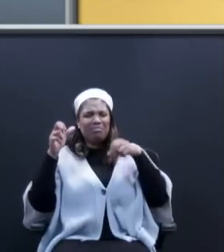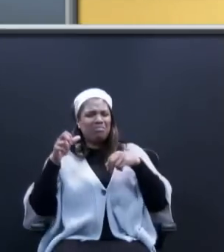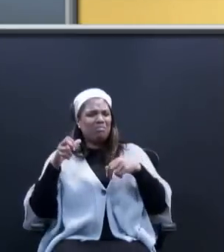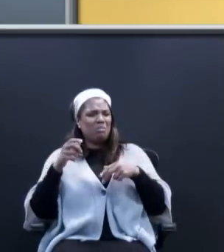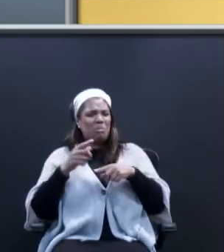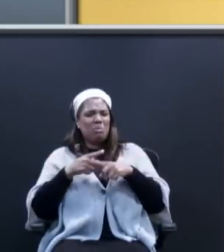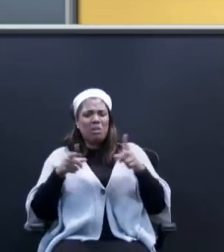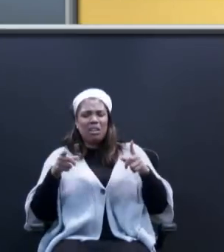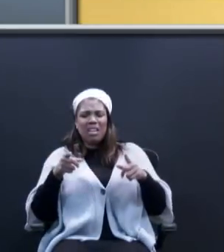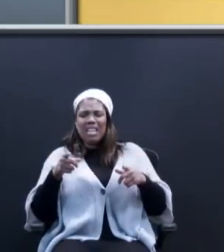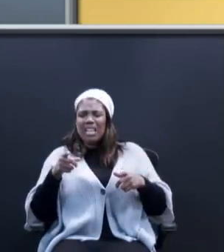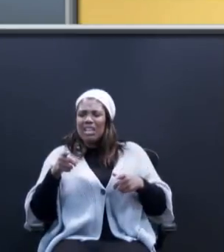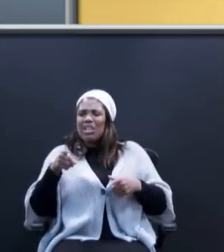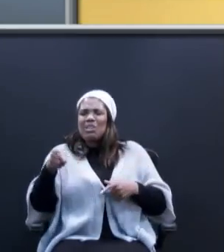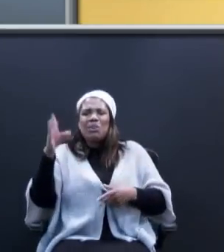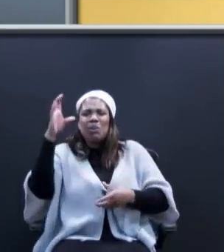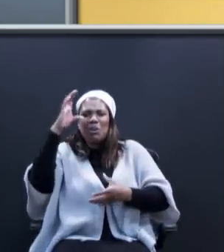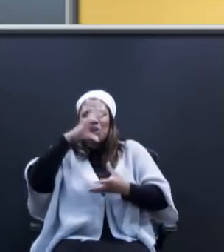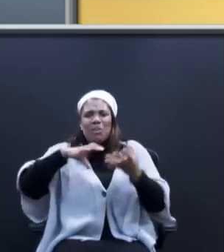up on him.